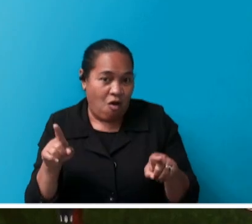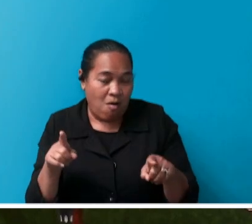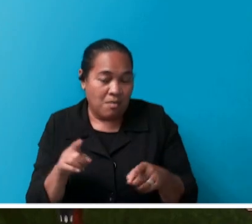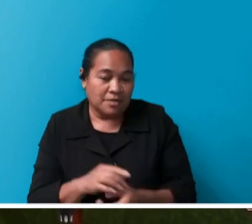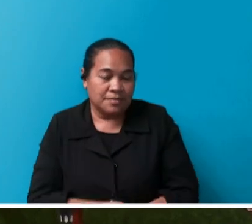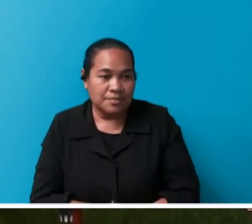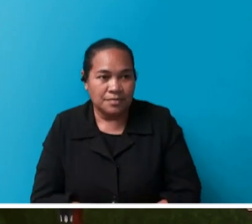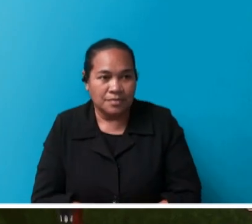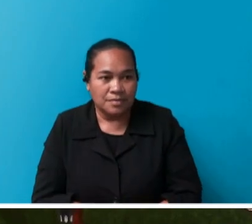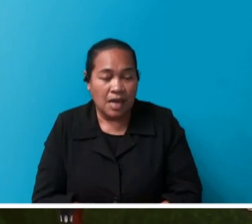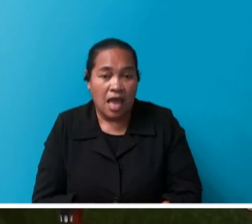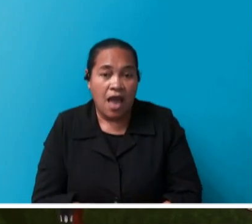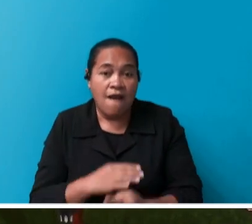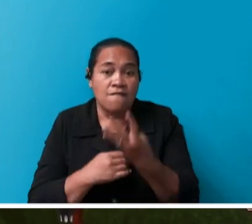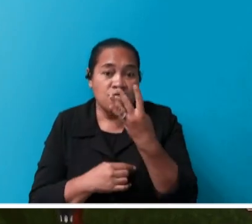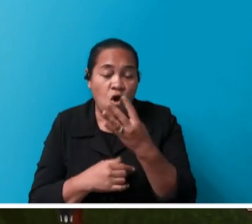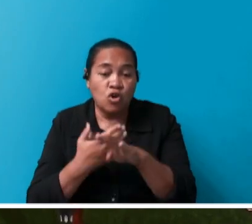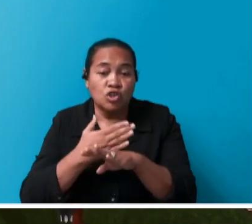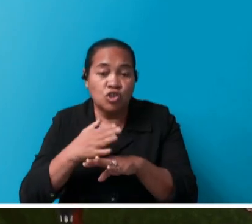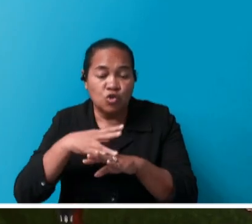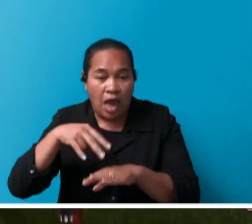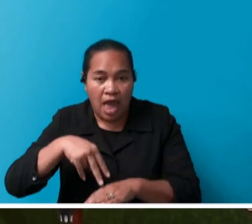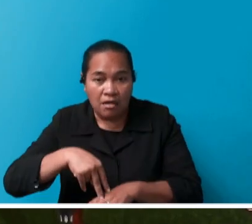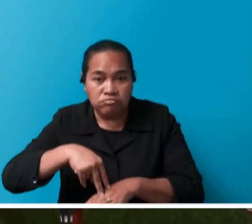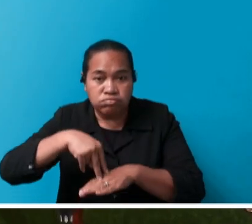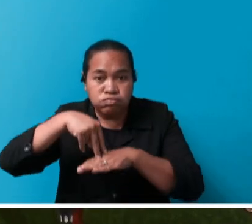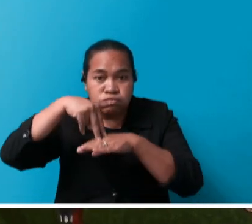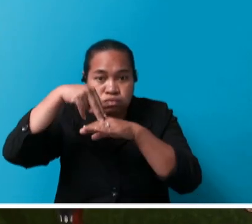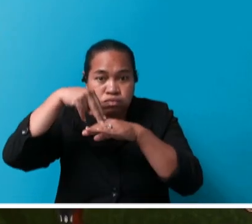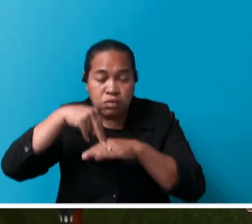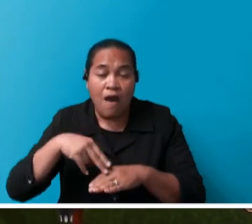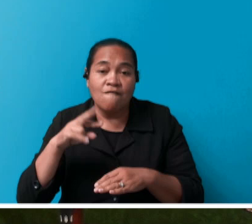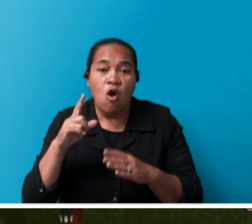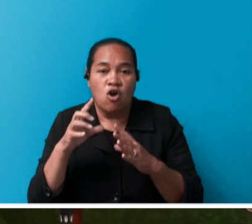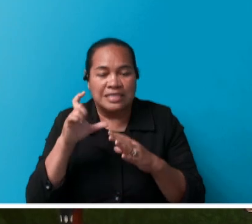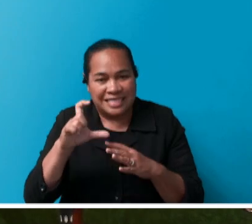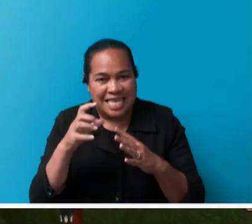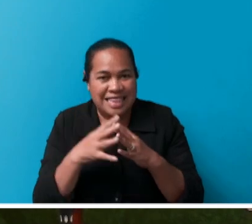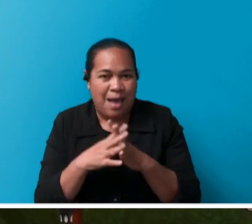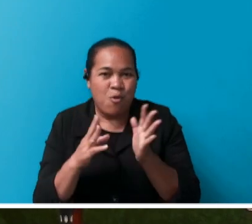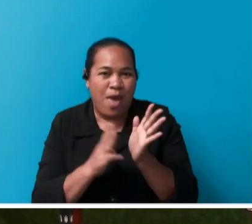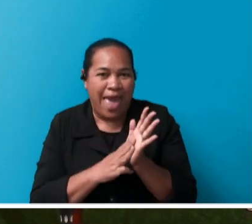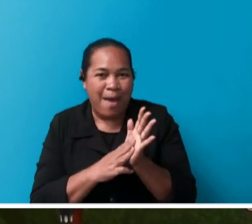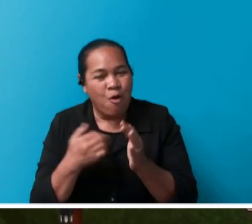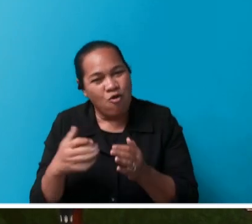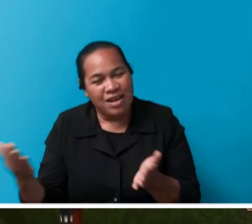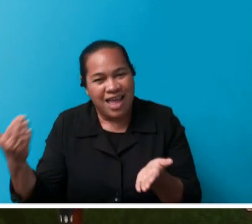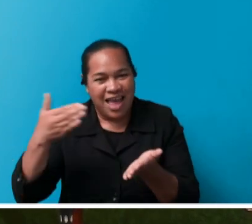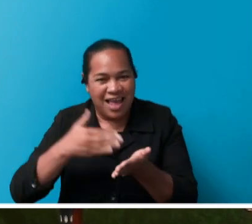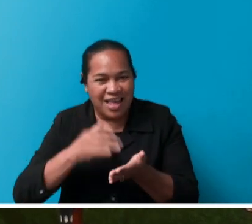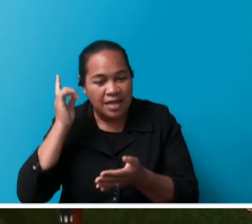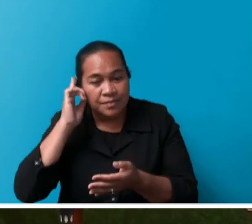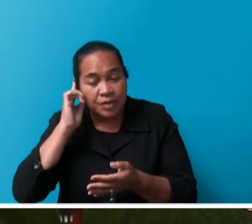that 4 new elevators for CWM have arrived in the country, and the overseas-based installation engineer are